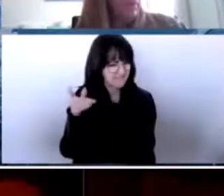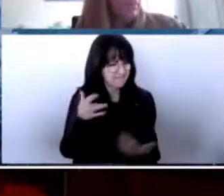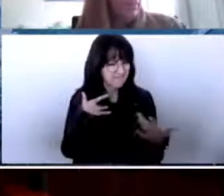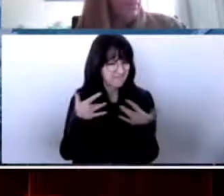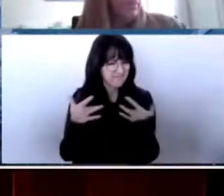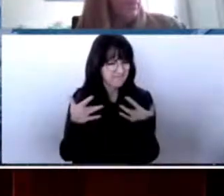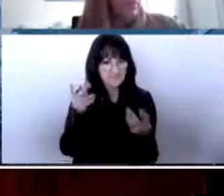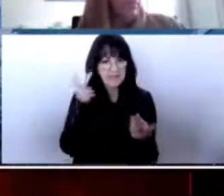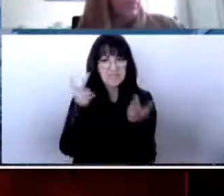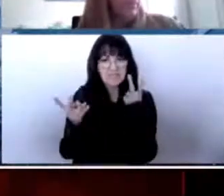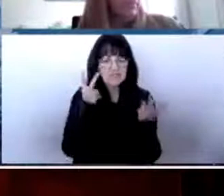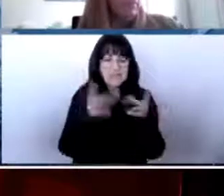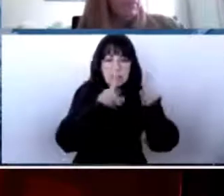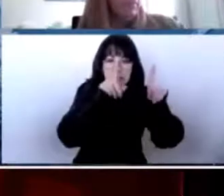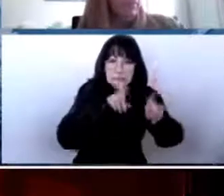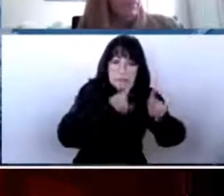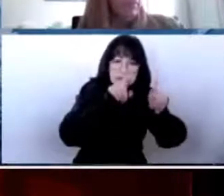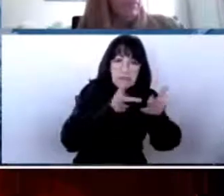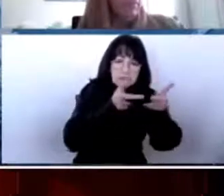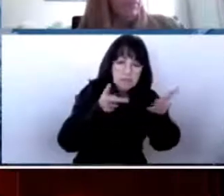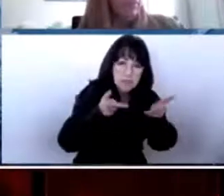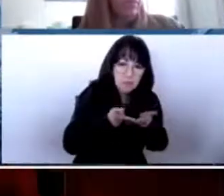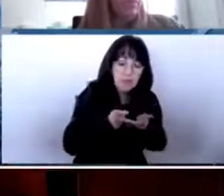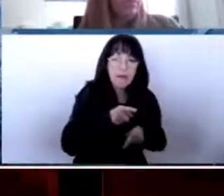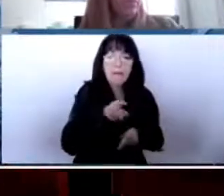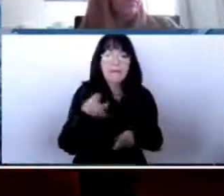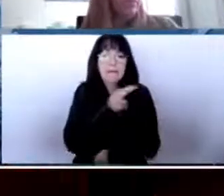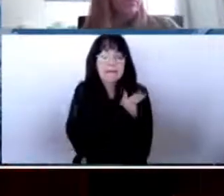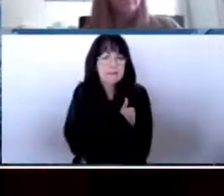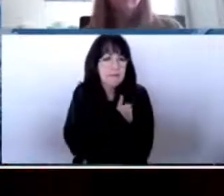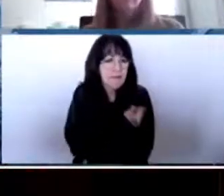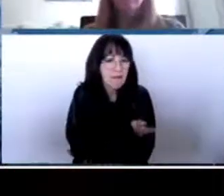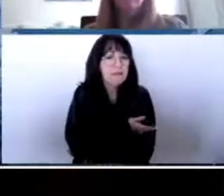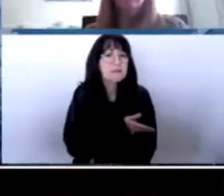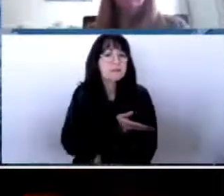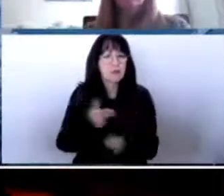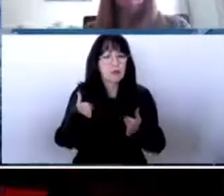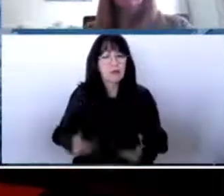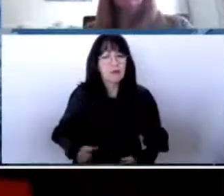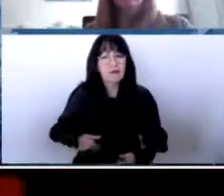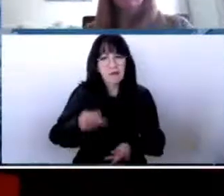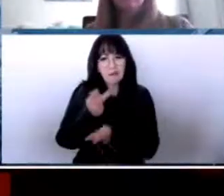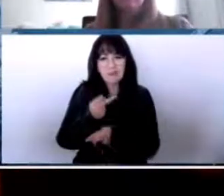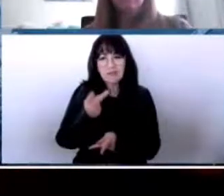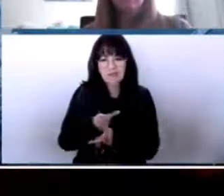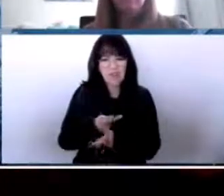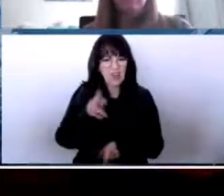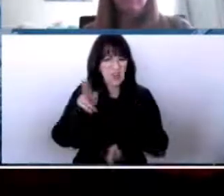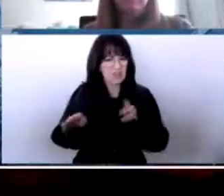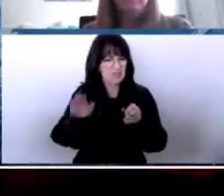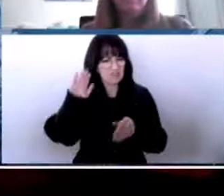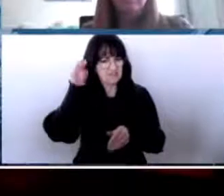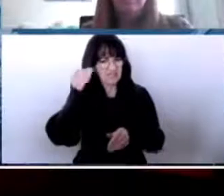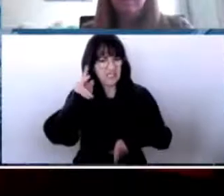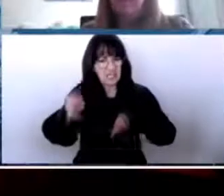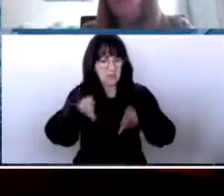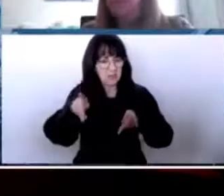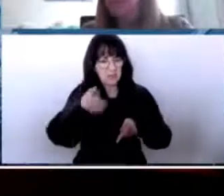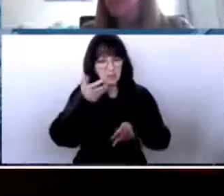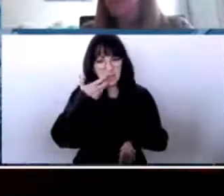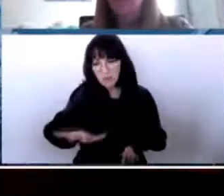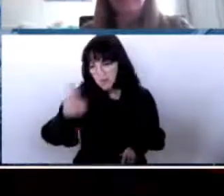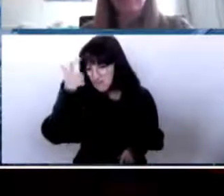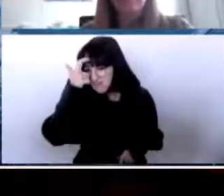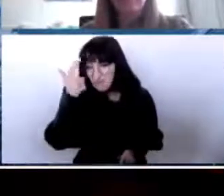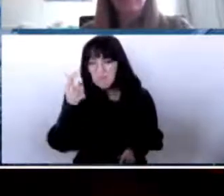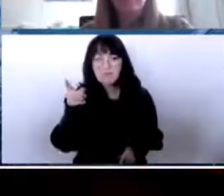at testing sites and other healthcare facilities. So he's curious, what are we doing to provide protection to the many volunteers and